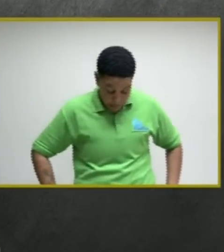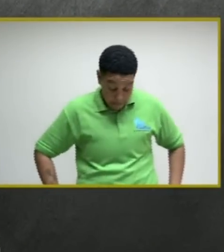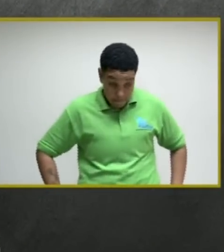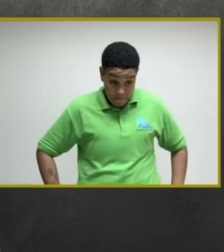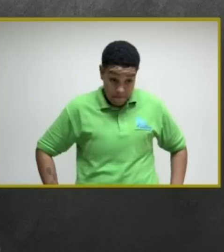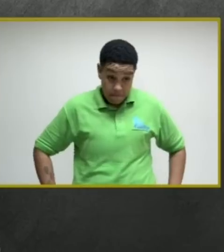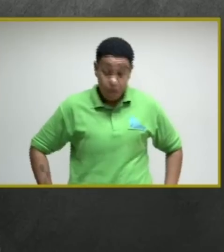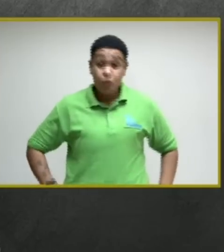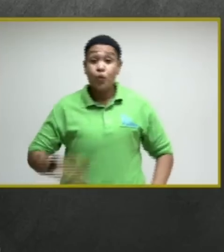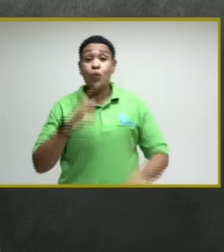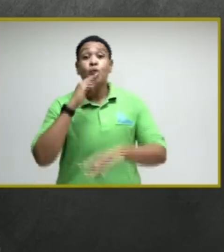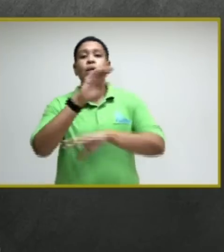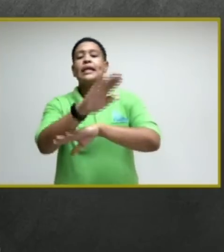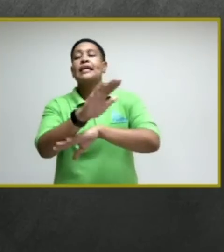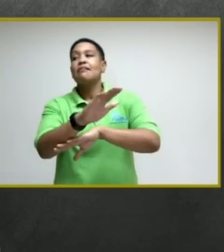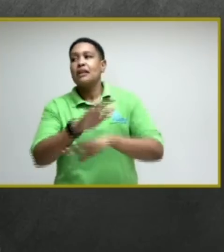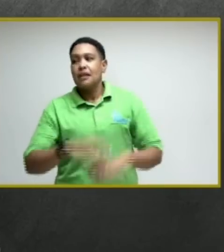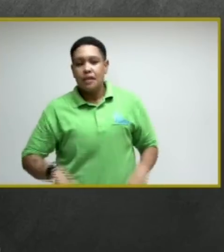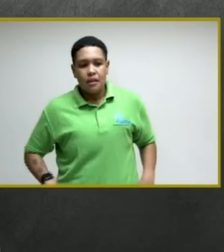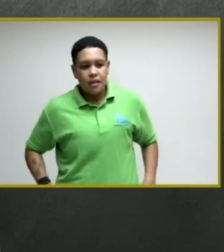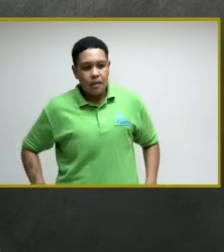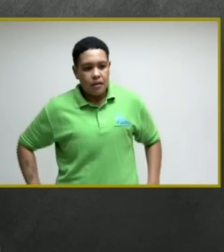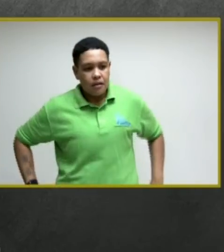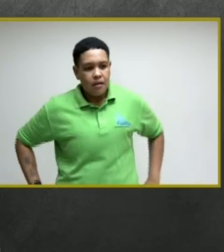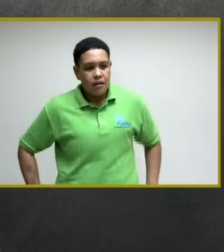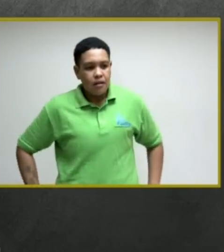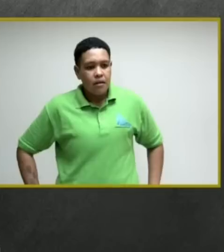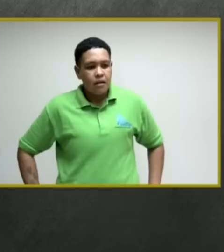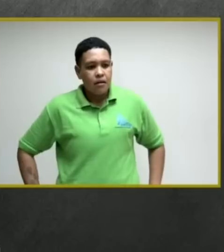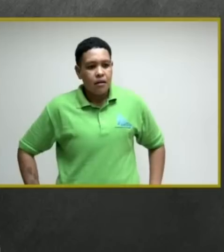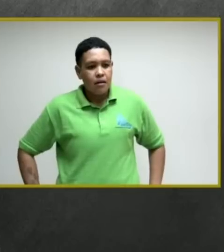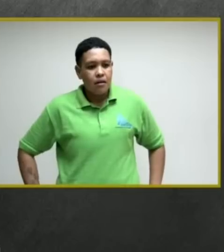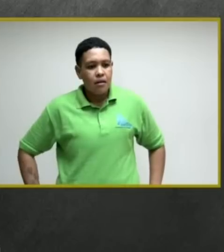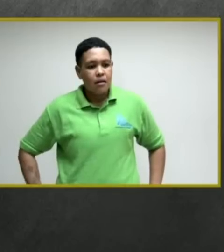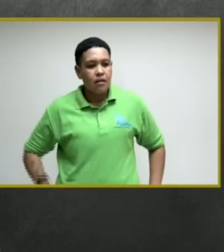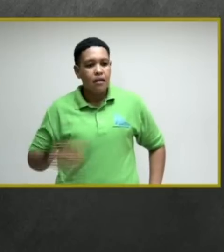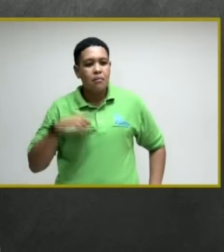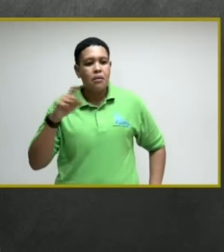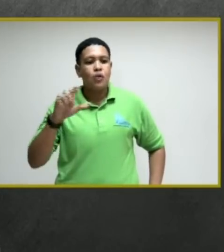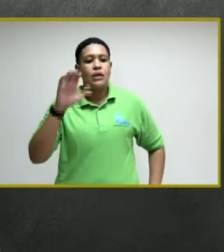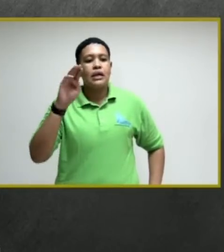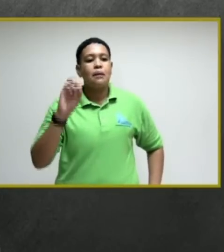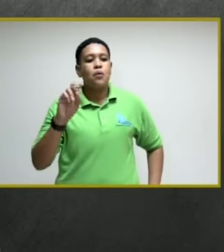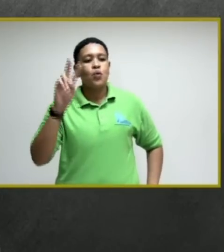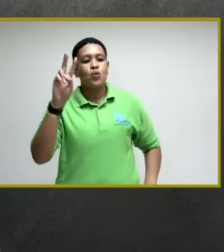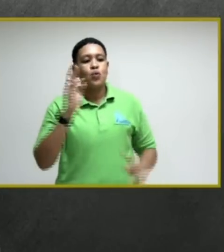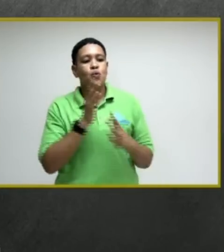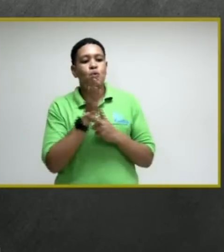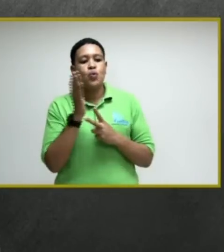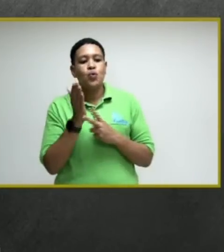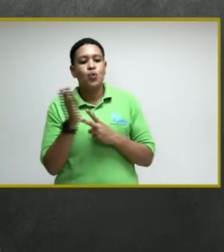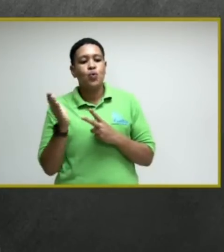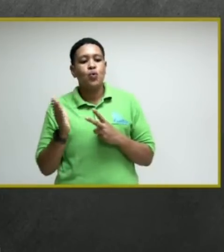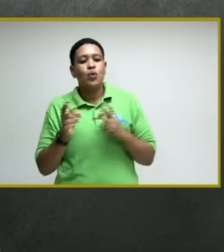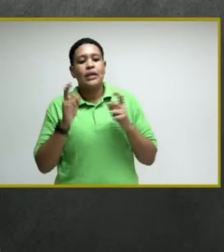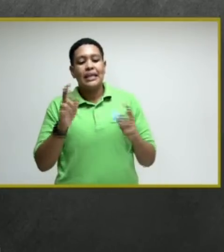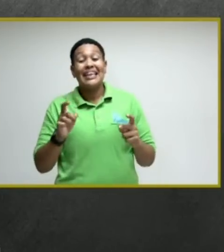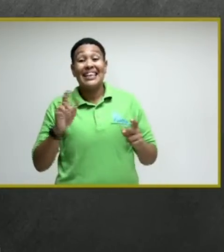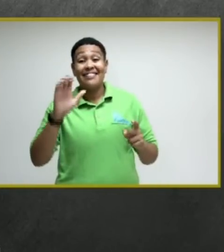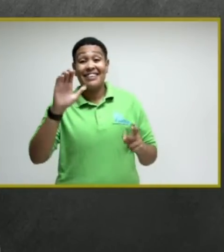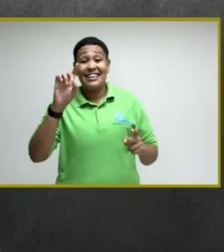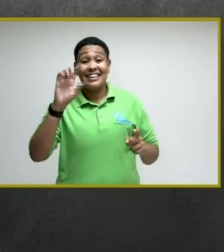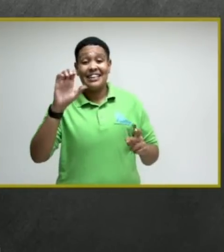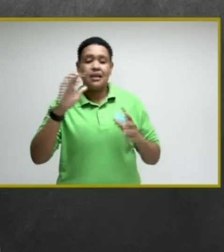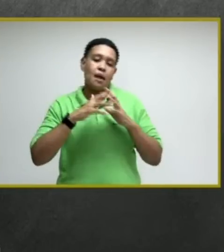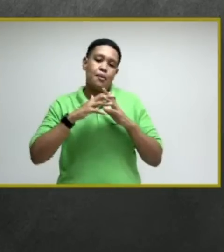Good evening, everybody. My question is for the CMO. It's a two-part question. Given that the